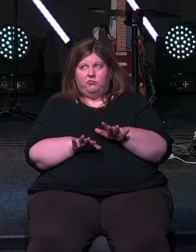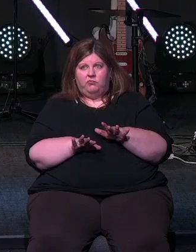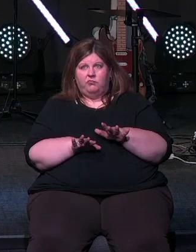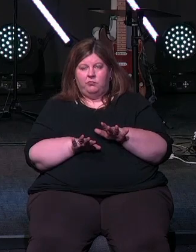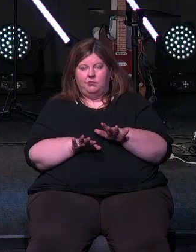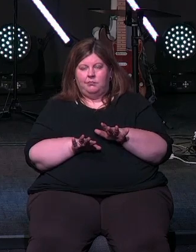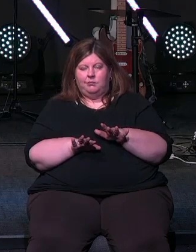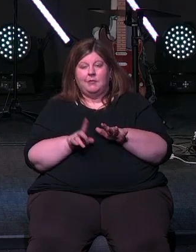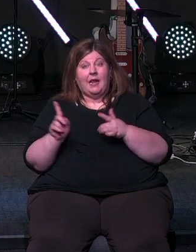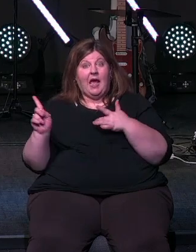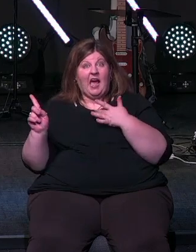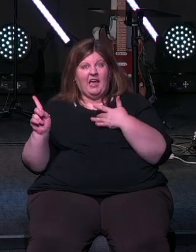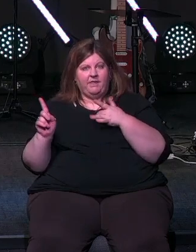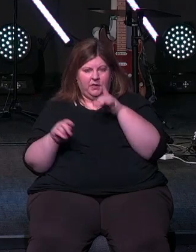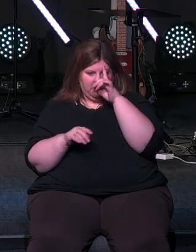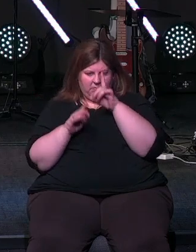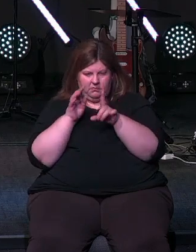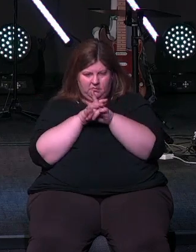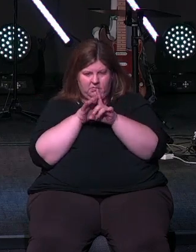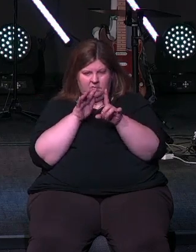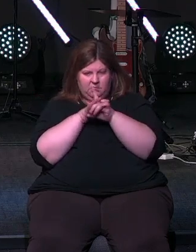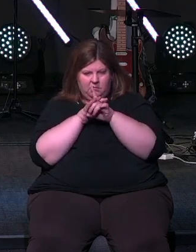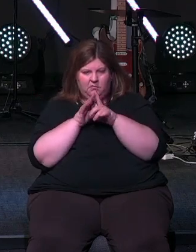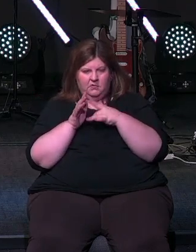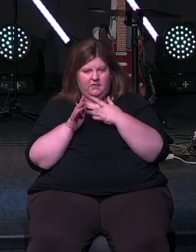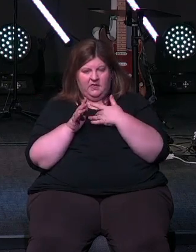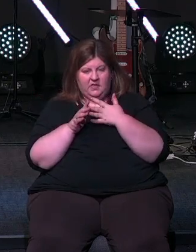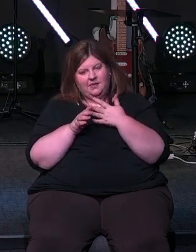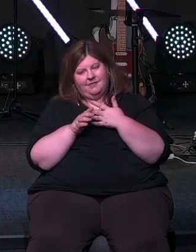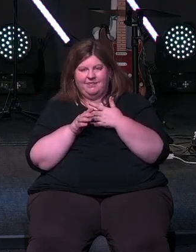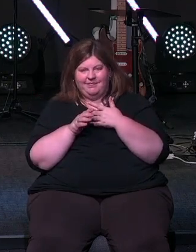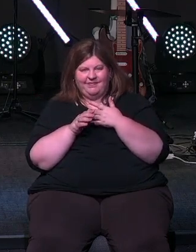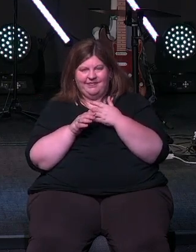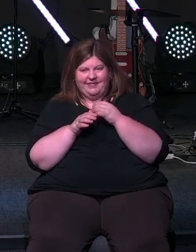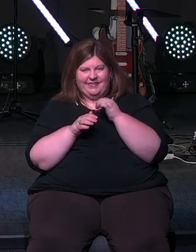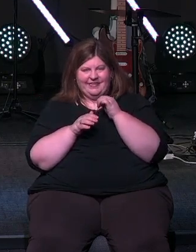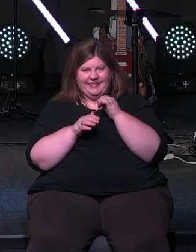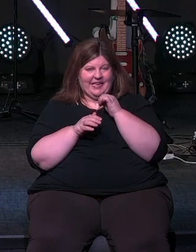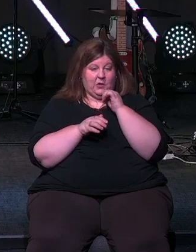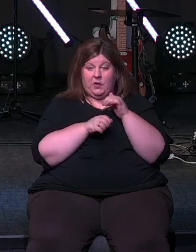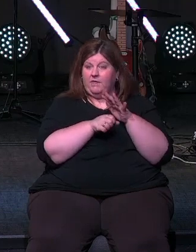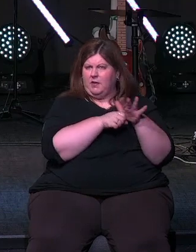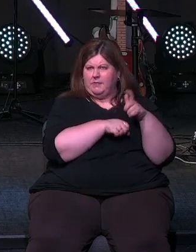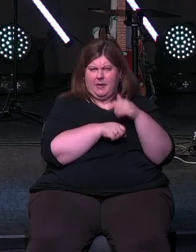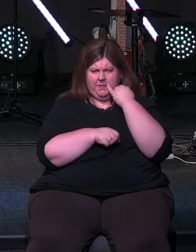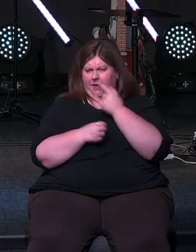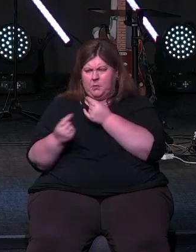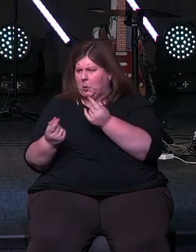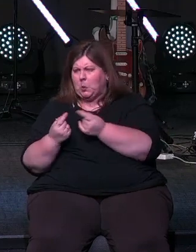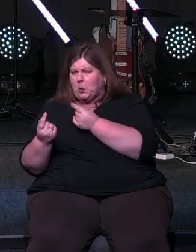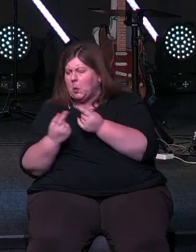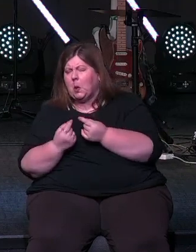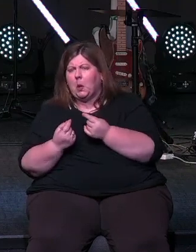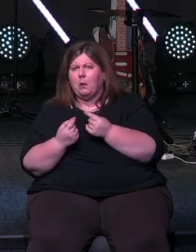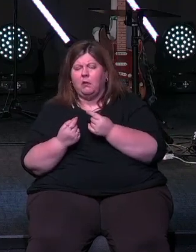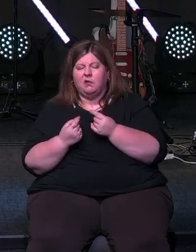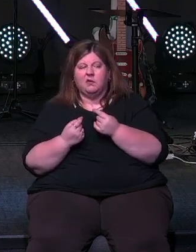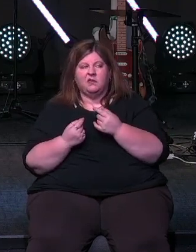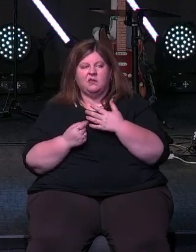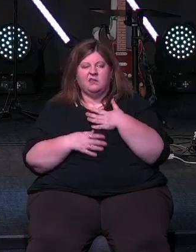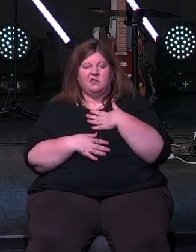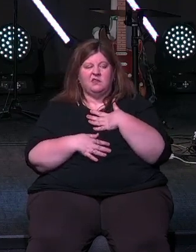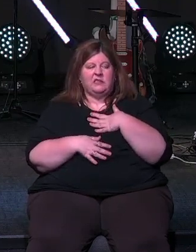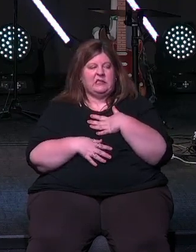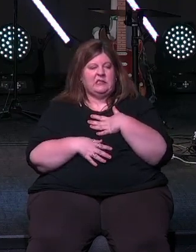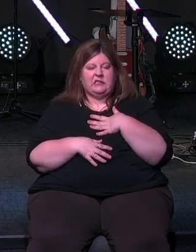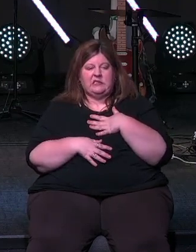I start feeling stuff and thinking stuff that I don't have time to when I'm moving. I think one of the biggest barriers